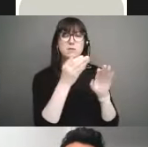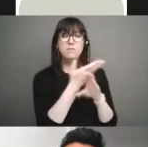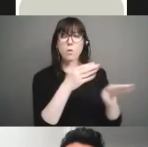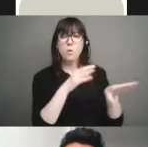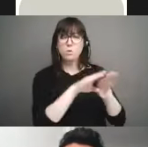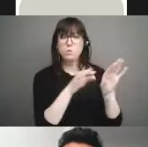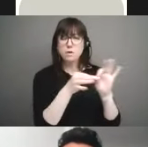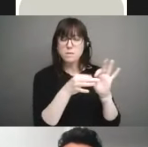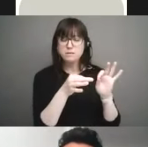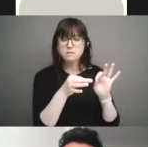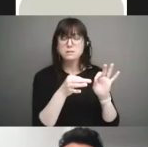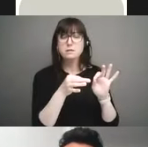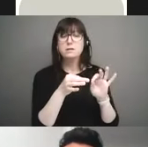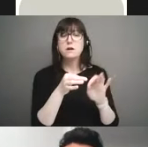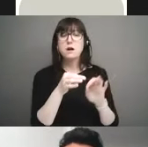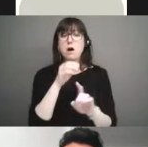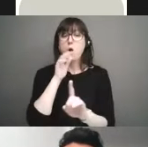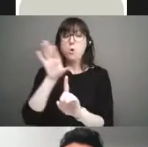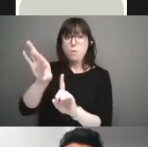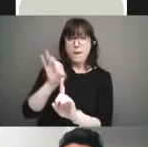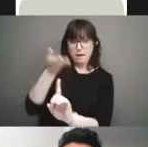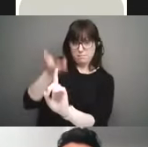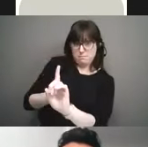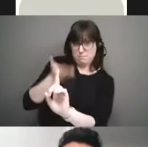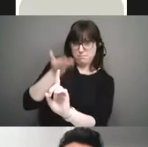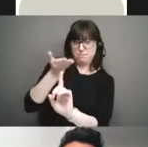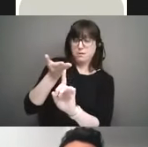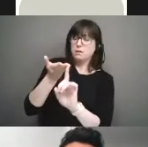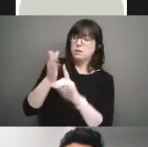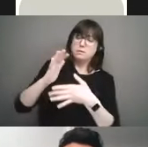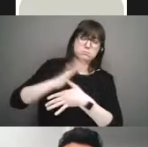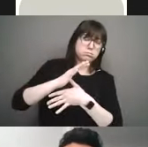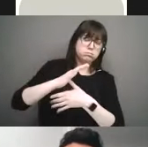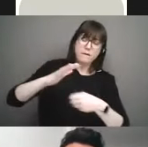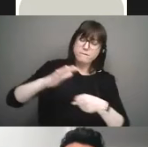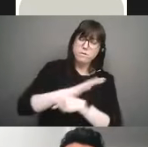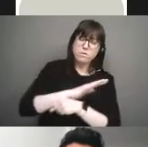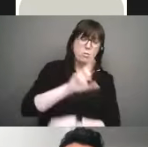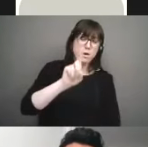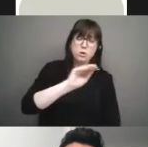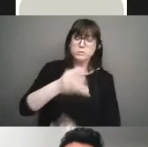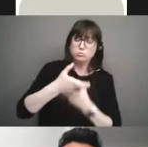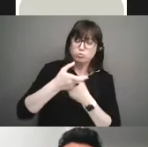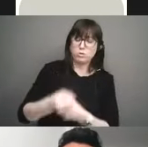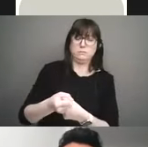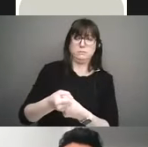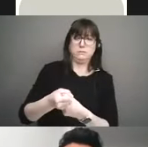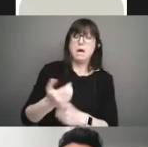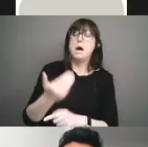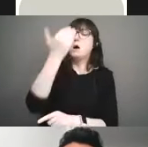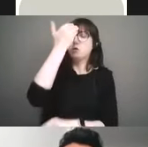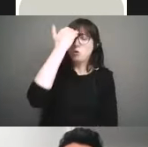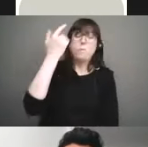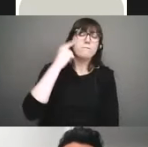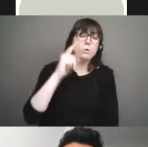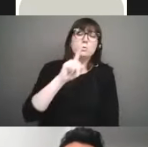that the person who you appoint as your attorney is someone who you trust wholeheartedly and is someone who you know will be able to